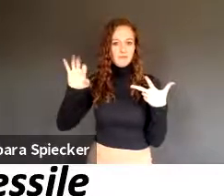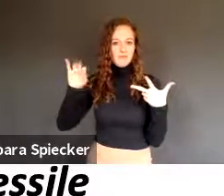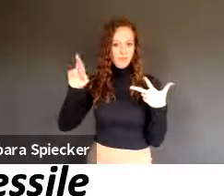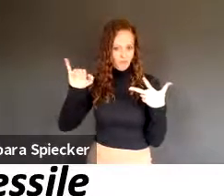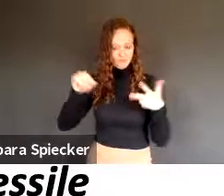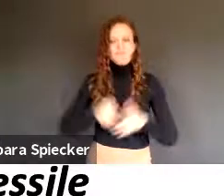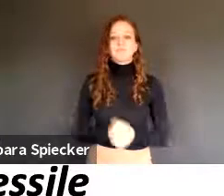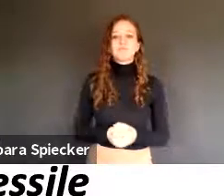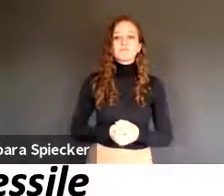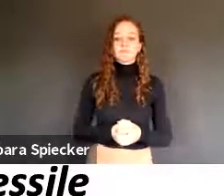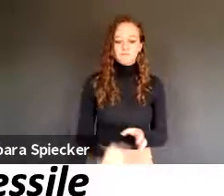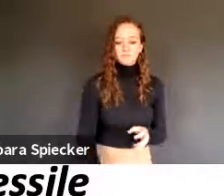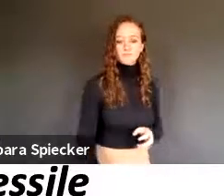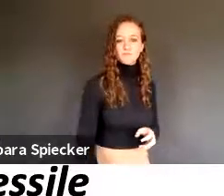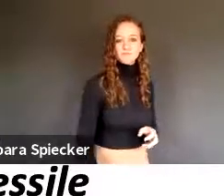palmiformis.